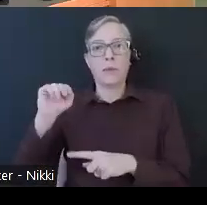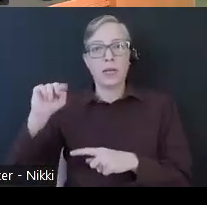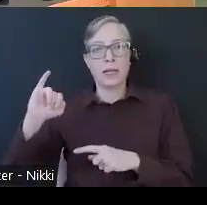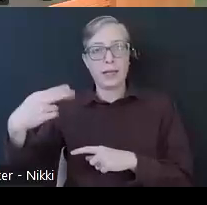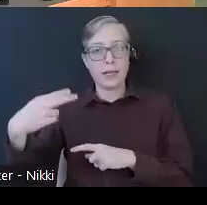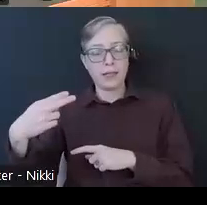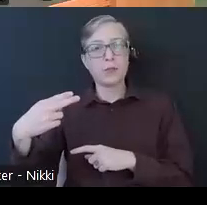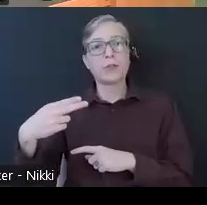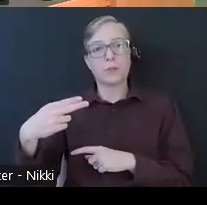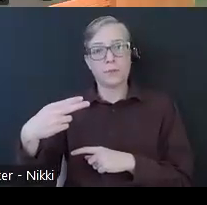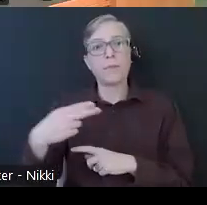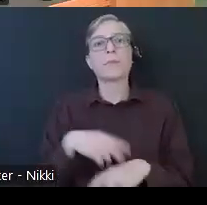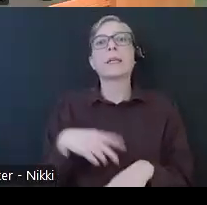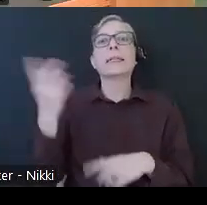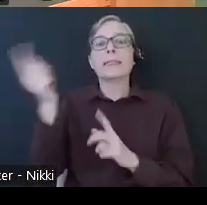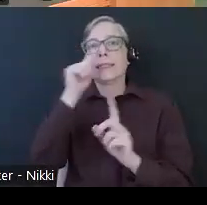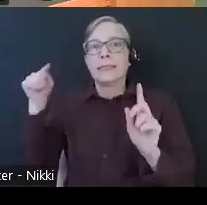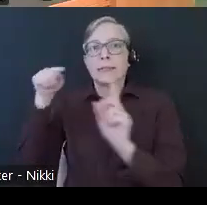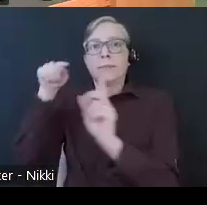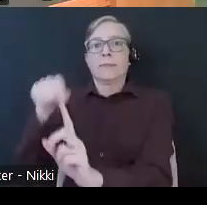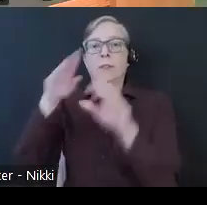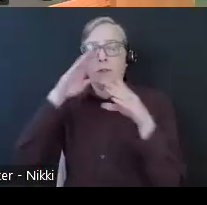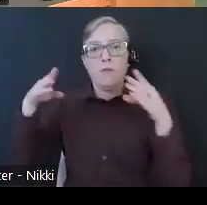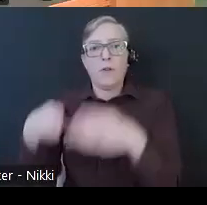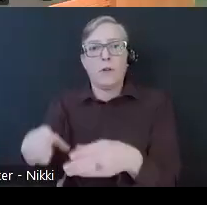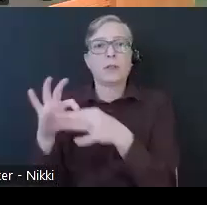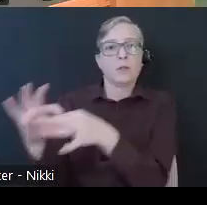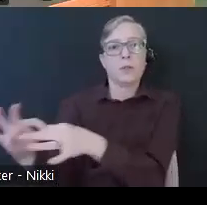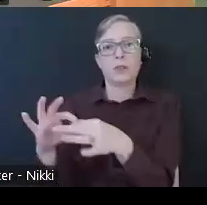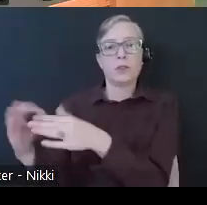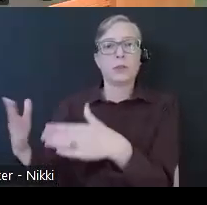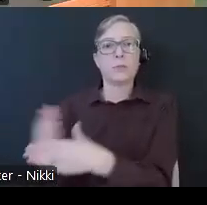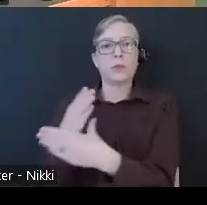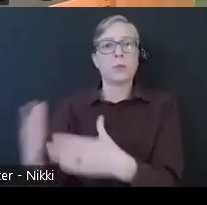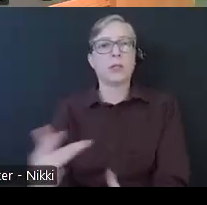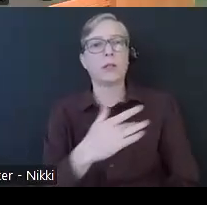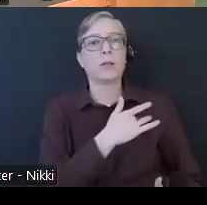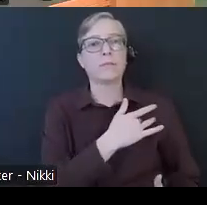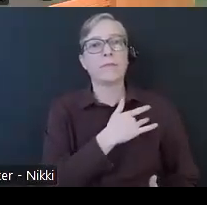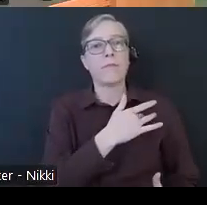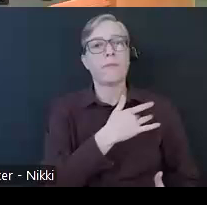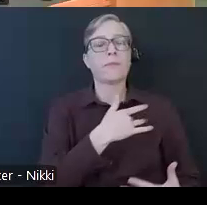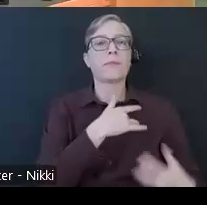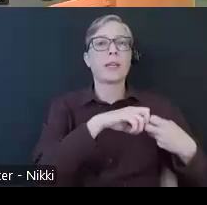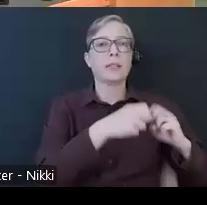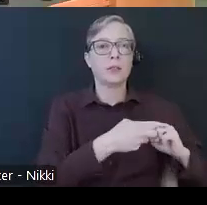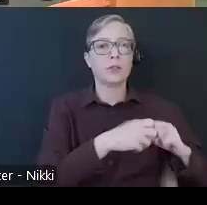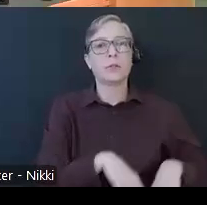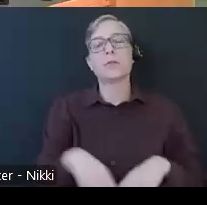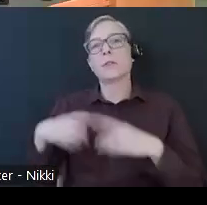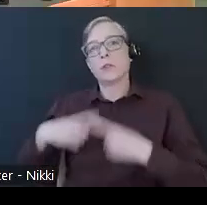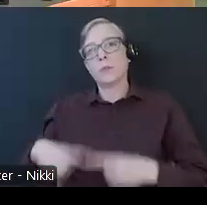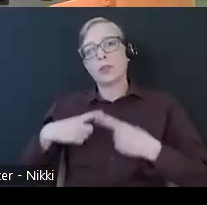and depression and anxiety, but also primary care integration and effective treatment